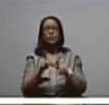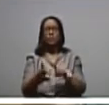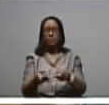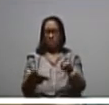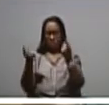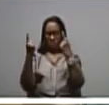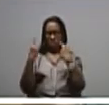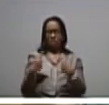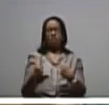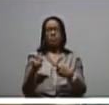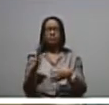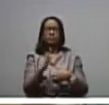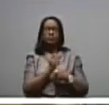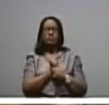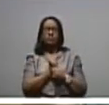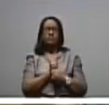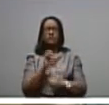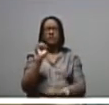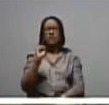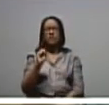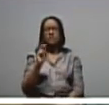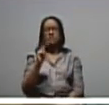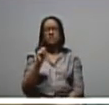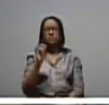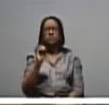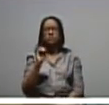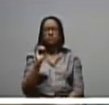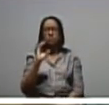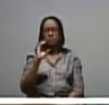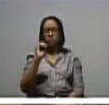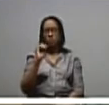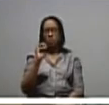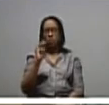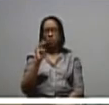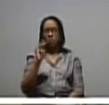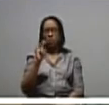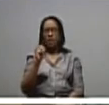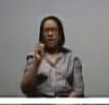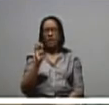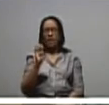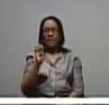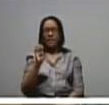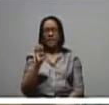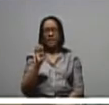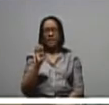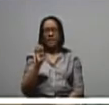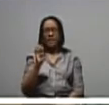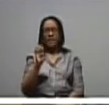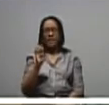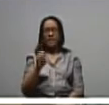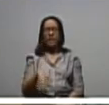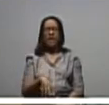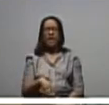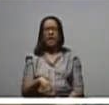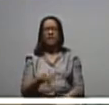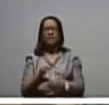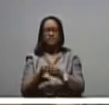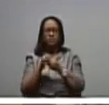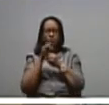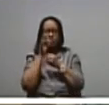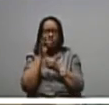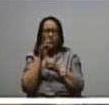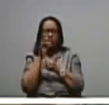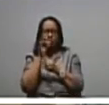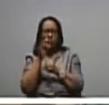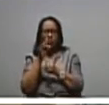the freeness. And then they realized the sweet syrup had made them